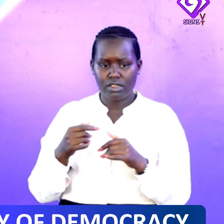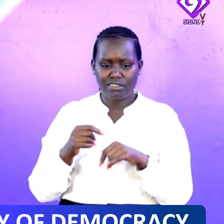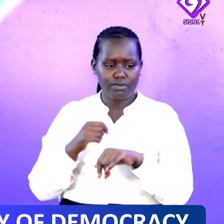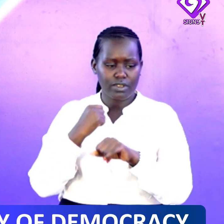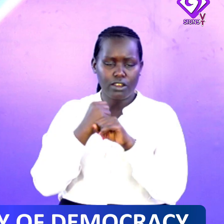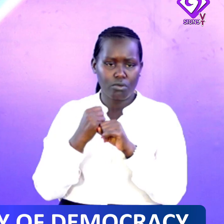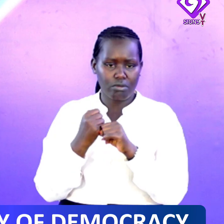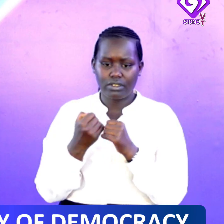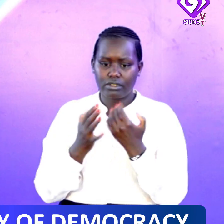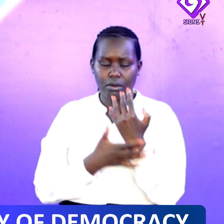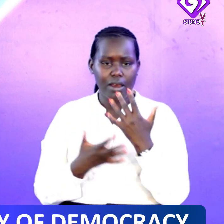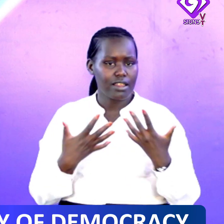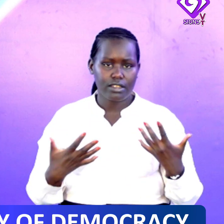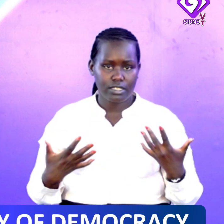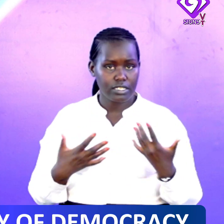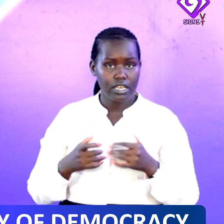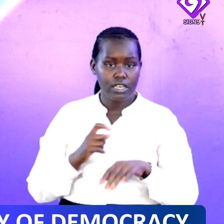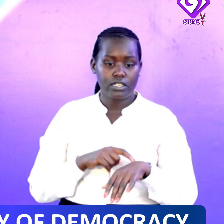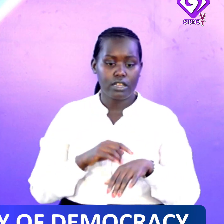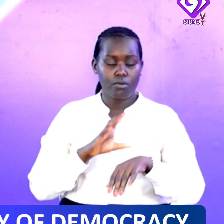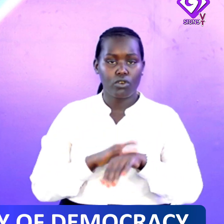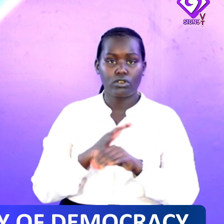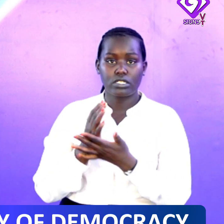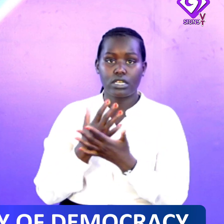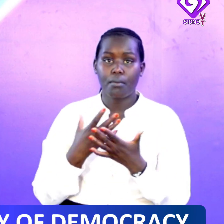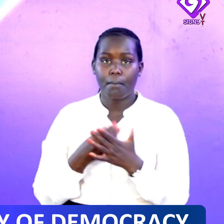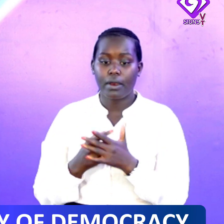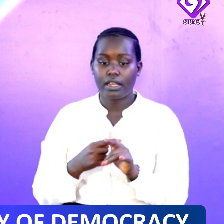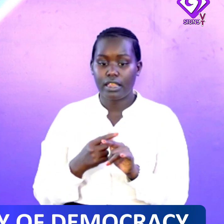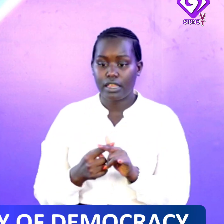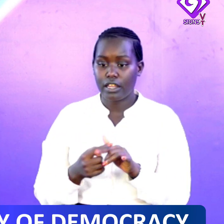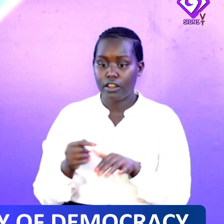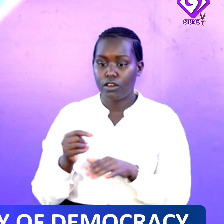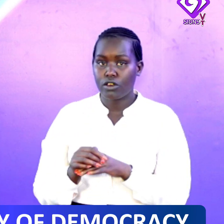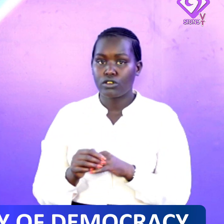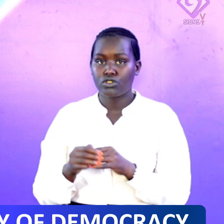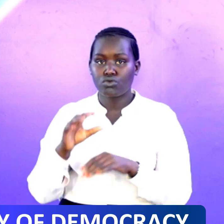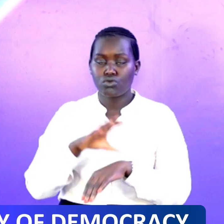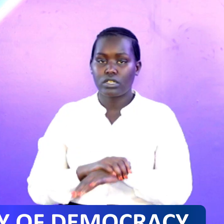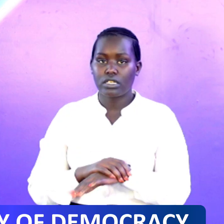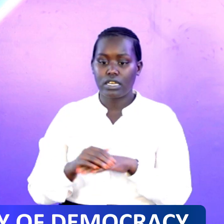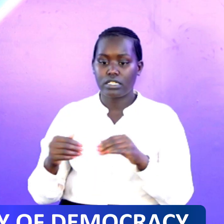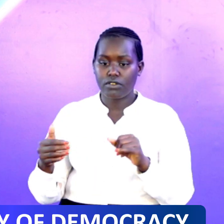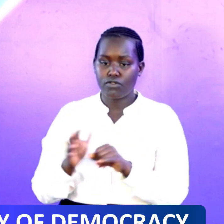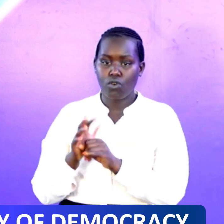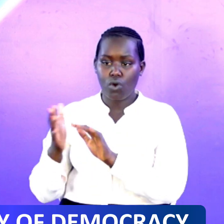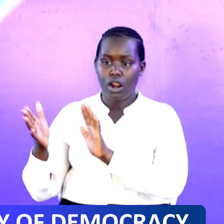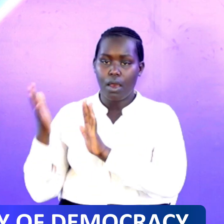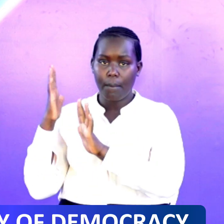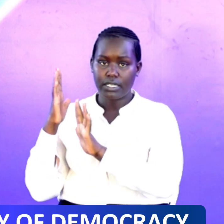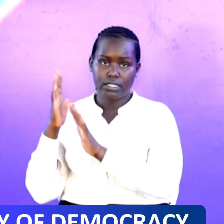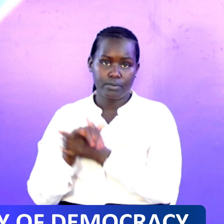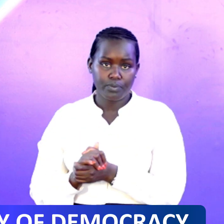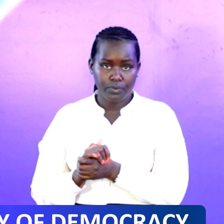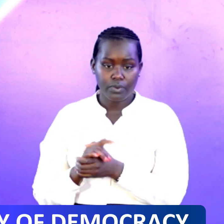there's this guy in Kisumu, when he got some money, he decided to hire a whole bus for himself. Did you see that story? And